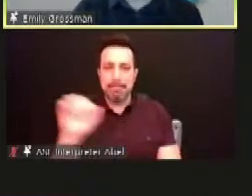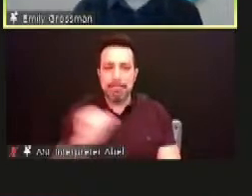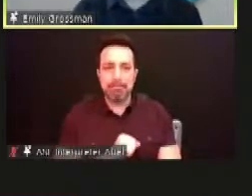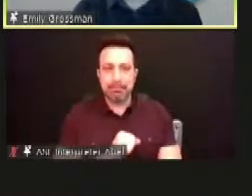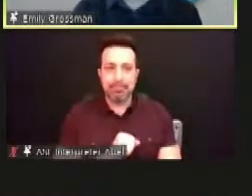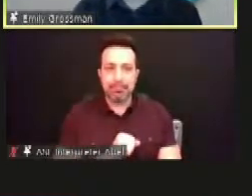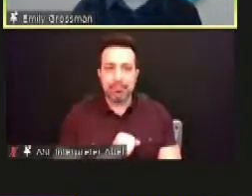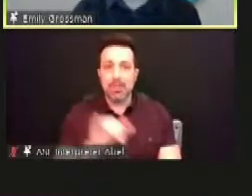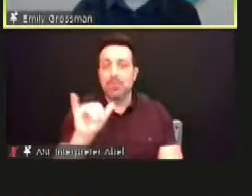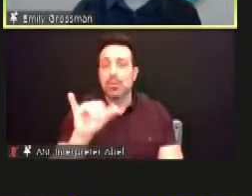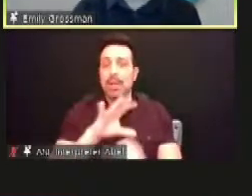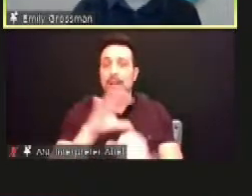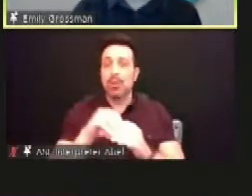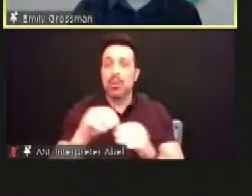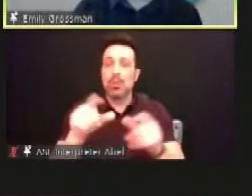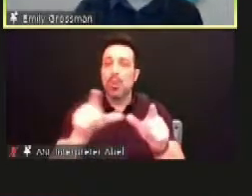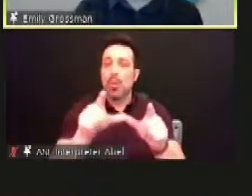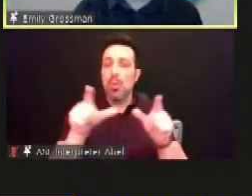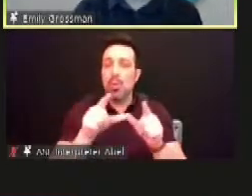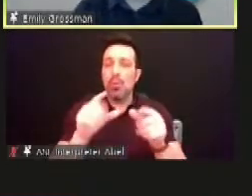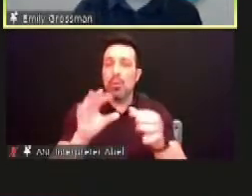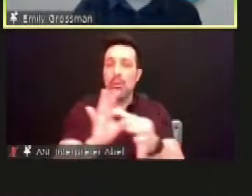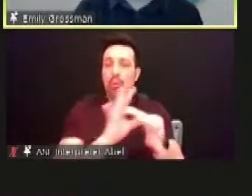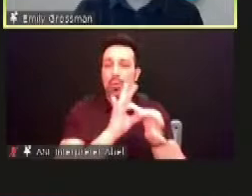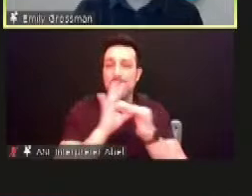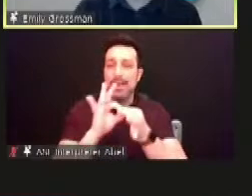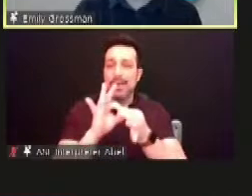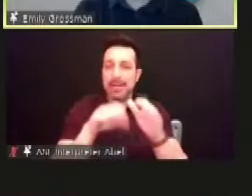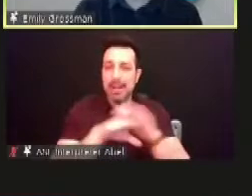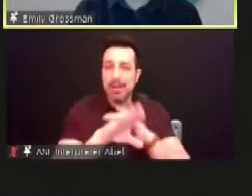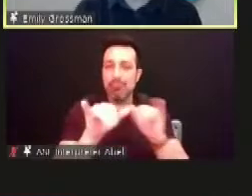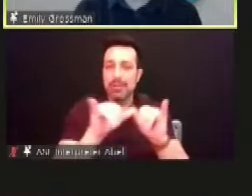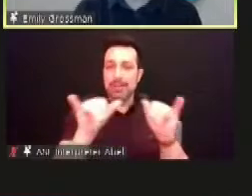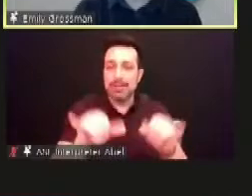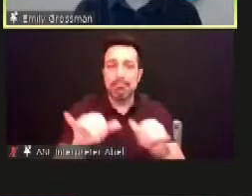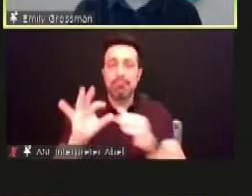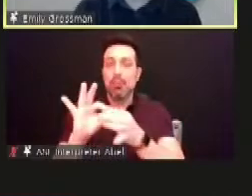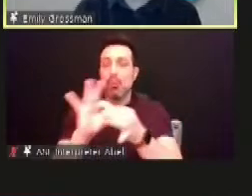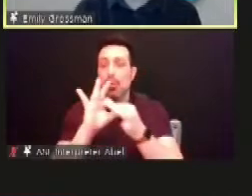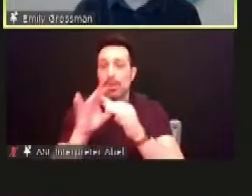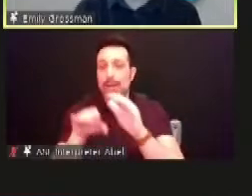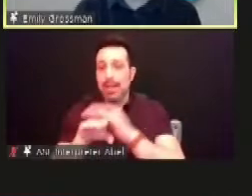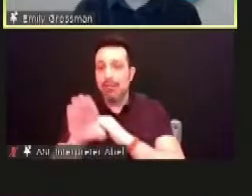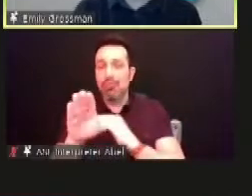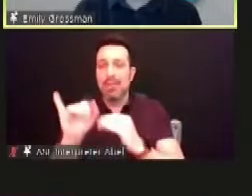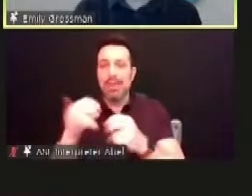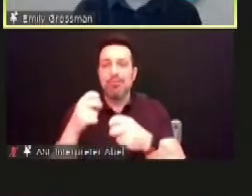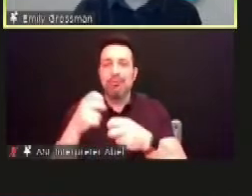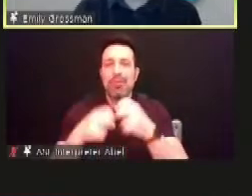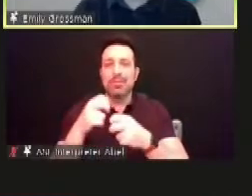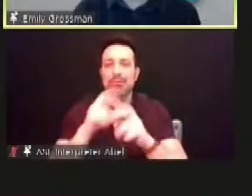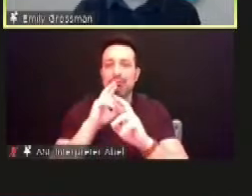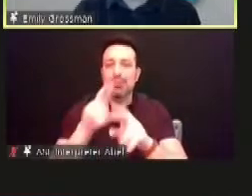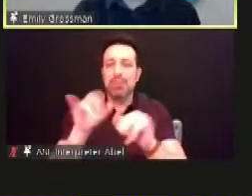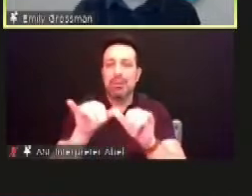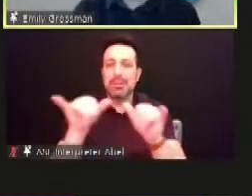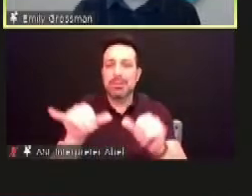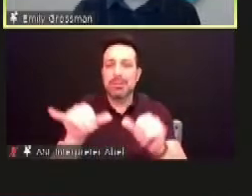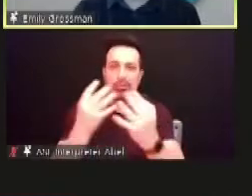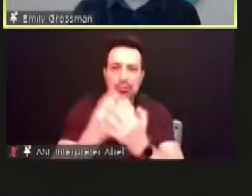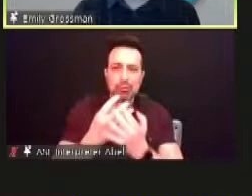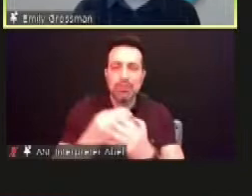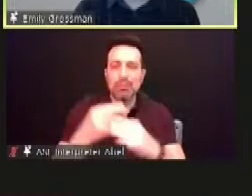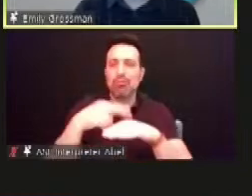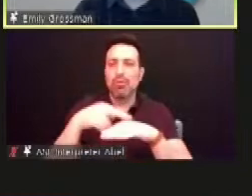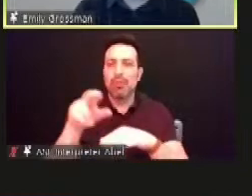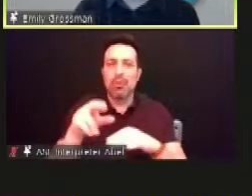So that would include local coordinated entry systems. Coordinated entry are the crisis response systems that screen and refer